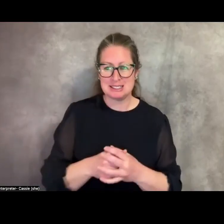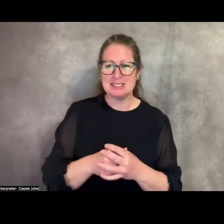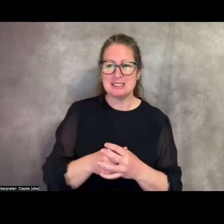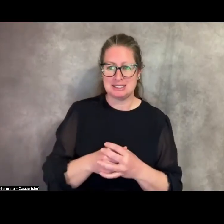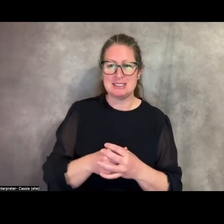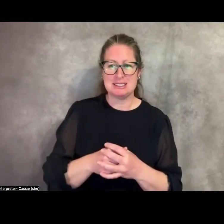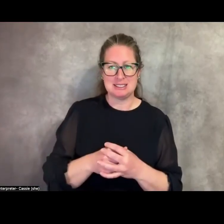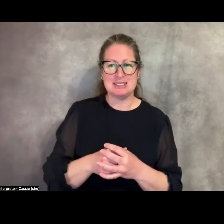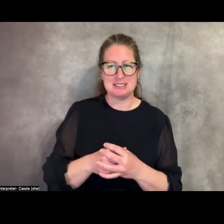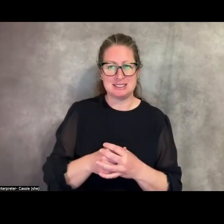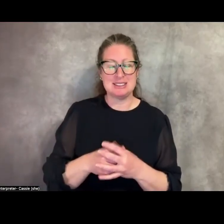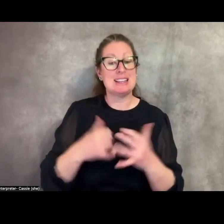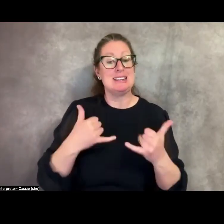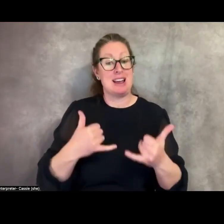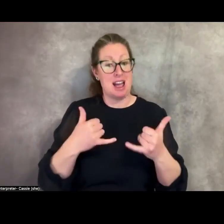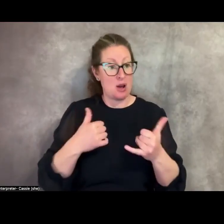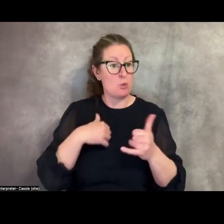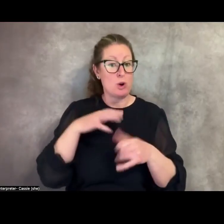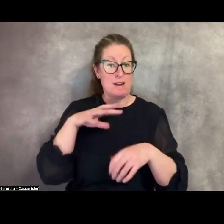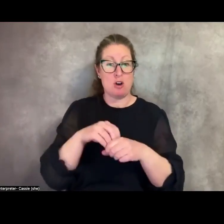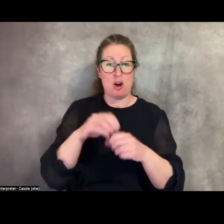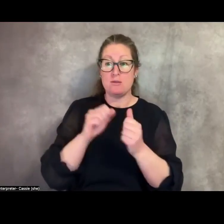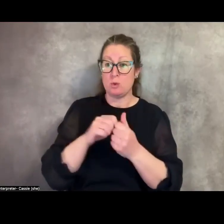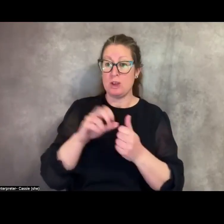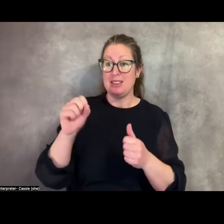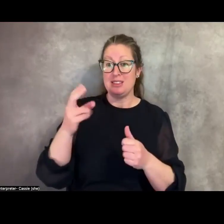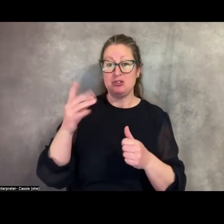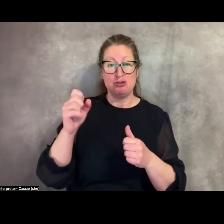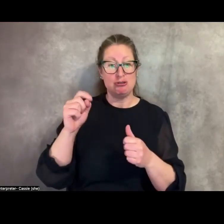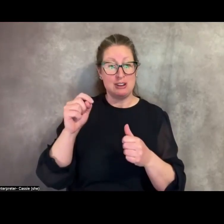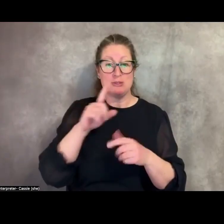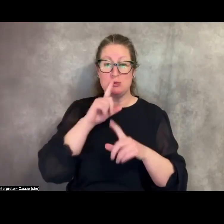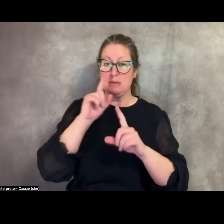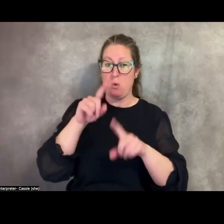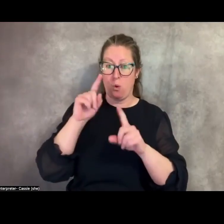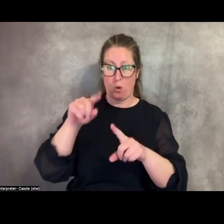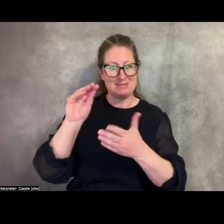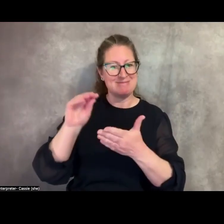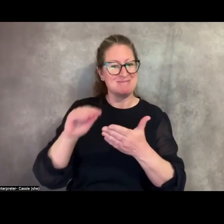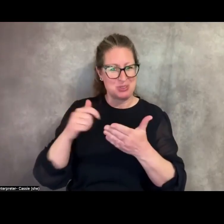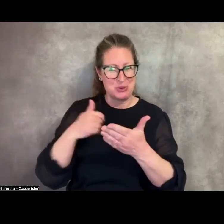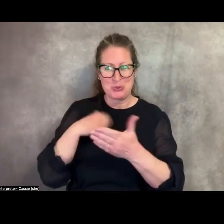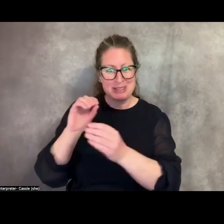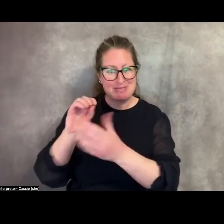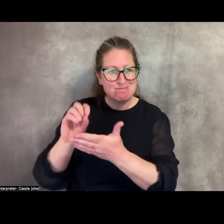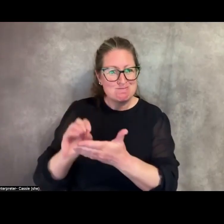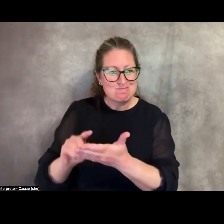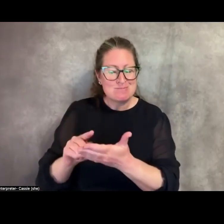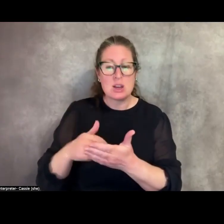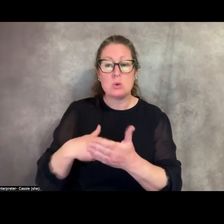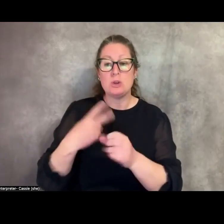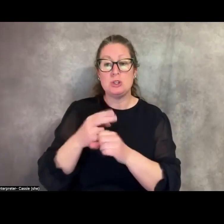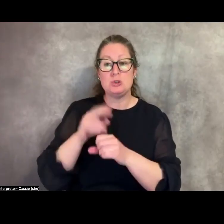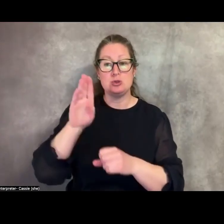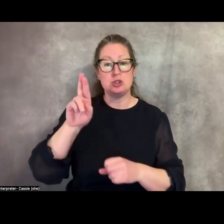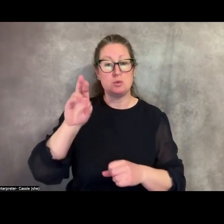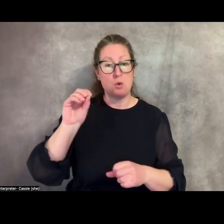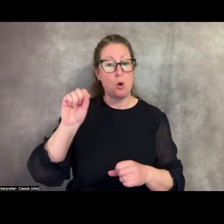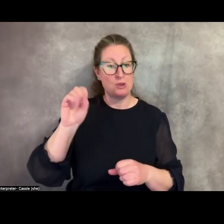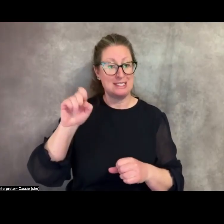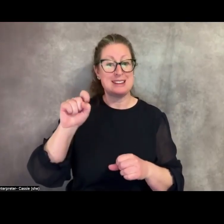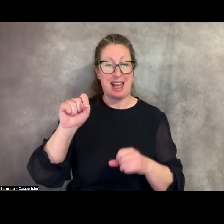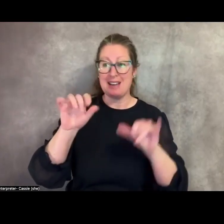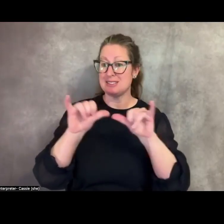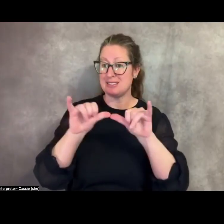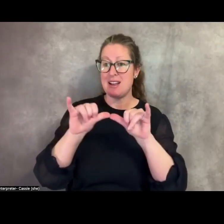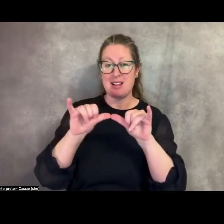and we're now involved in shift reports. We have the use of the Brissette to be thankful for,